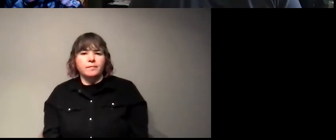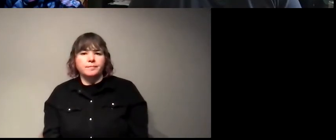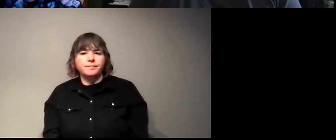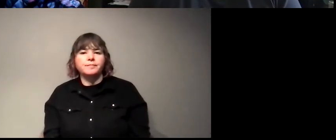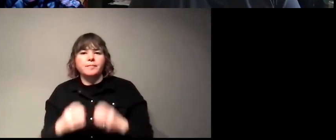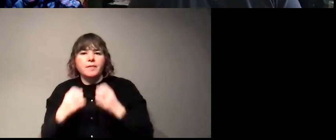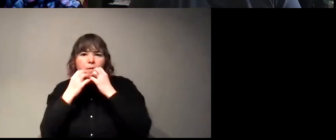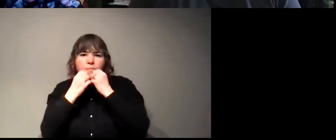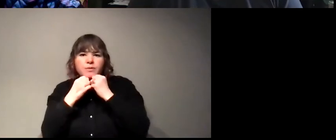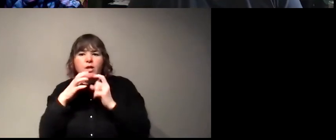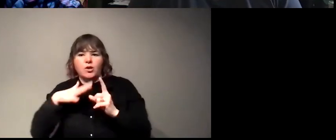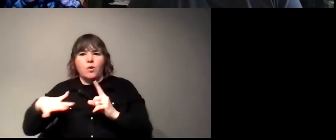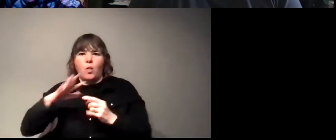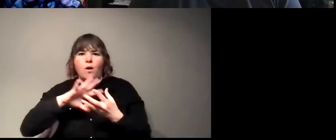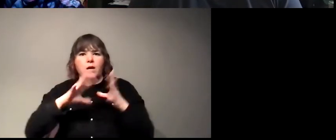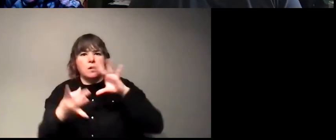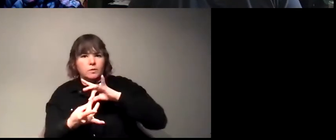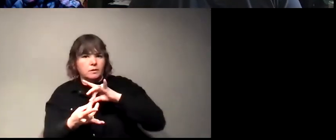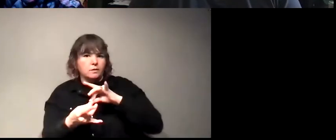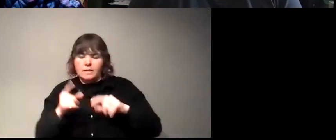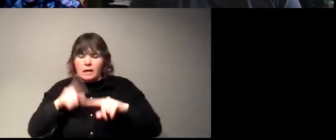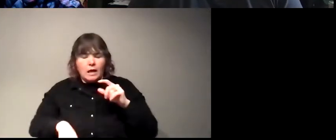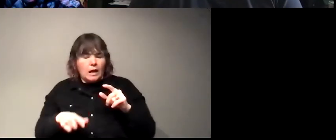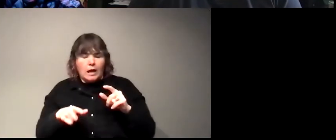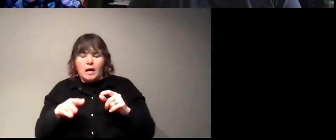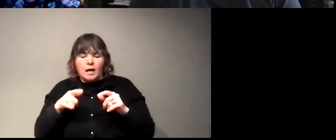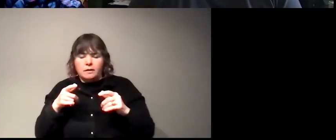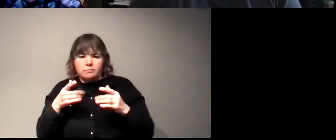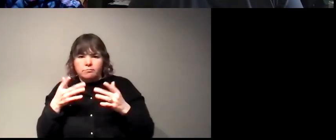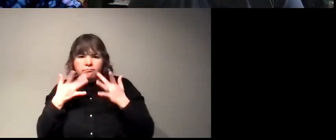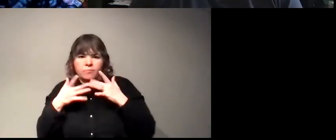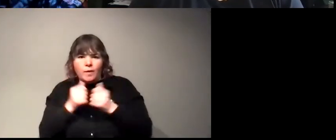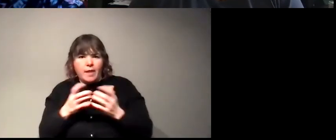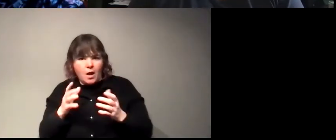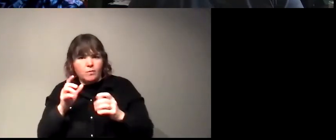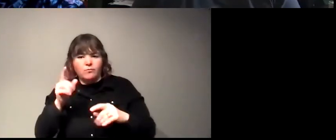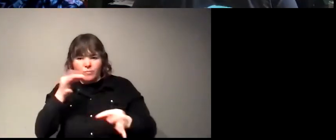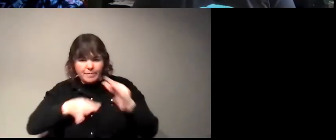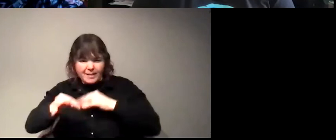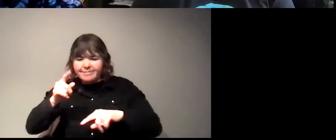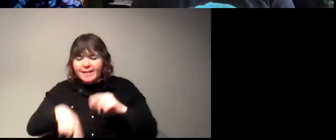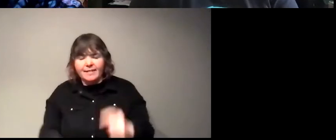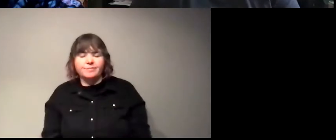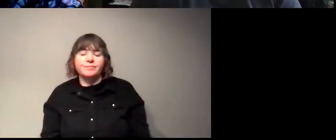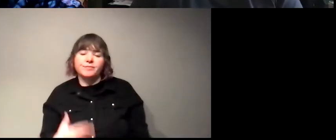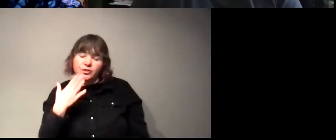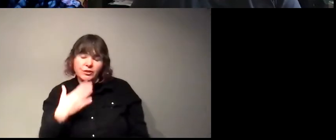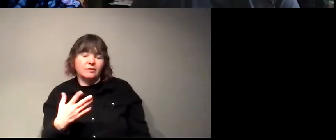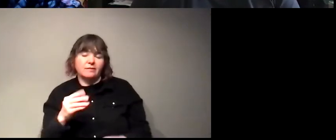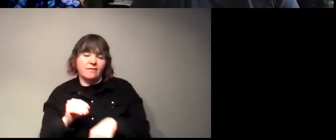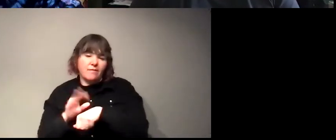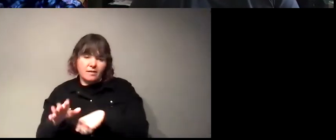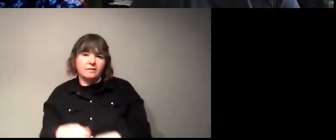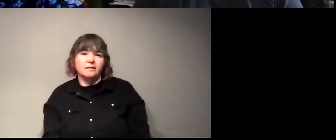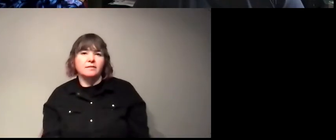protect your local ecosystems. You can't do without them and you can't replace them. It's true. Solid advice. I think I'm